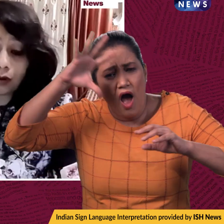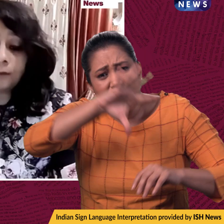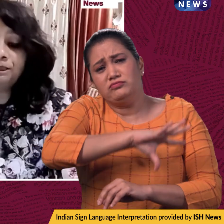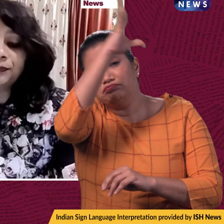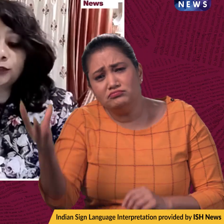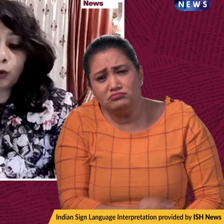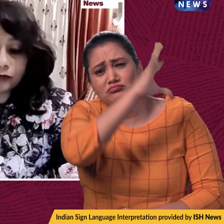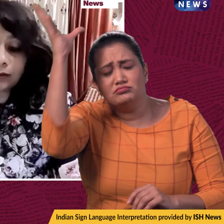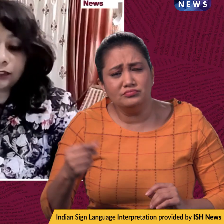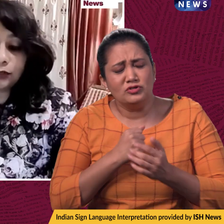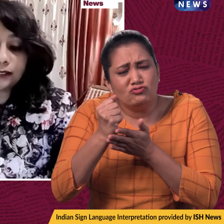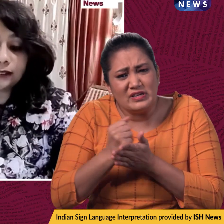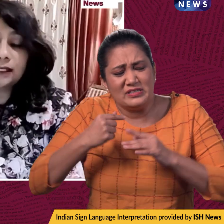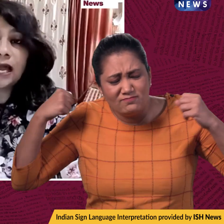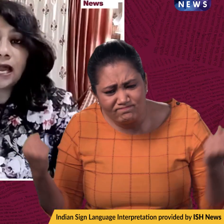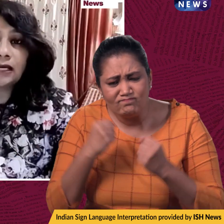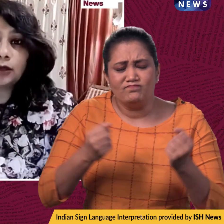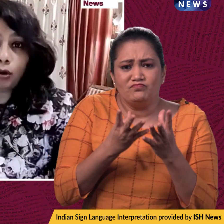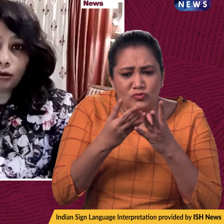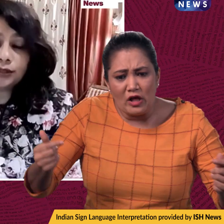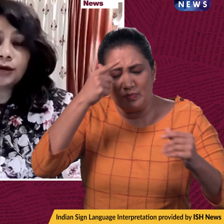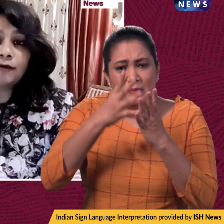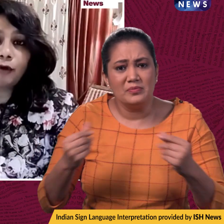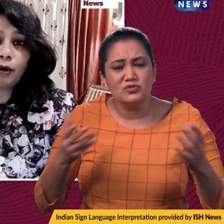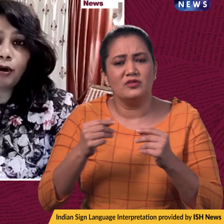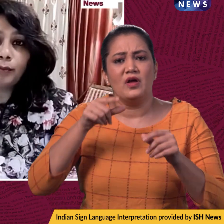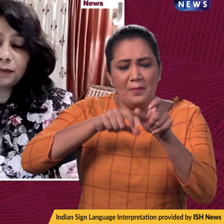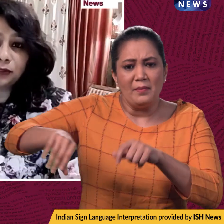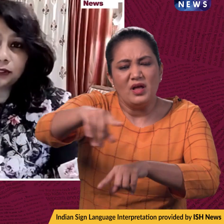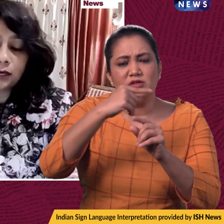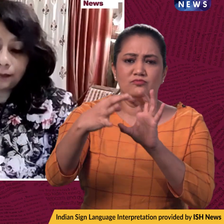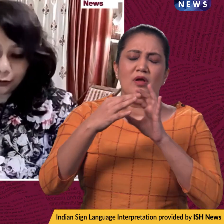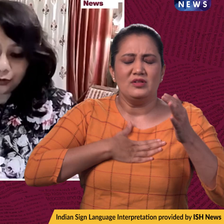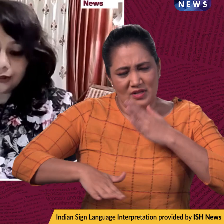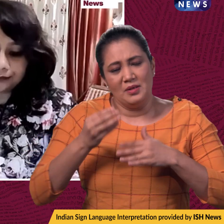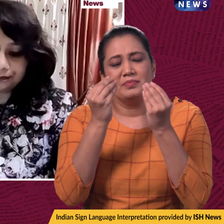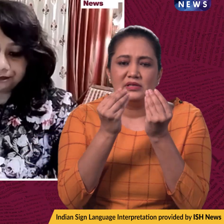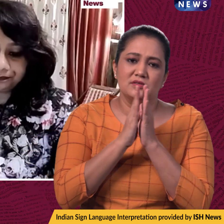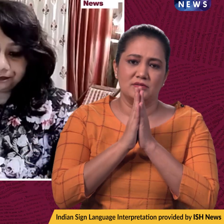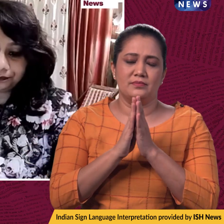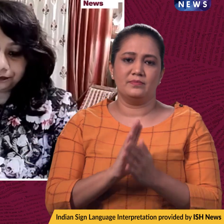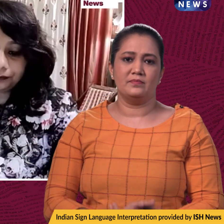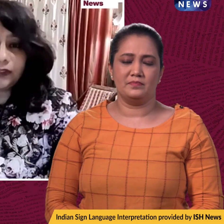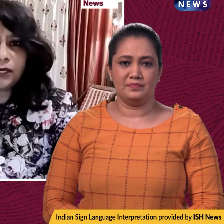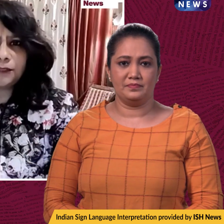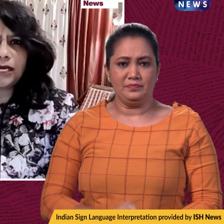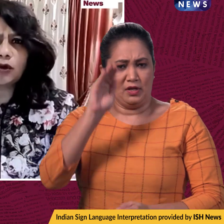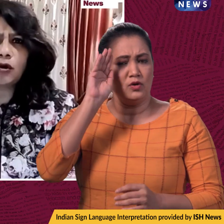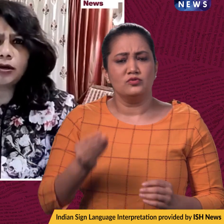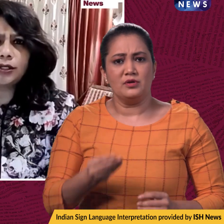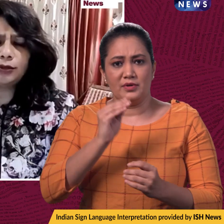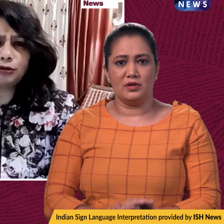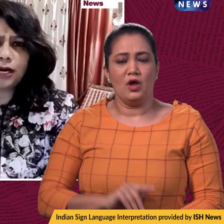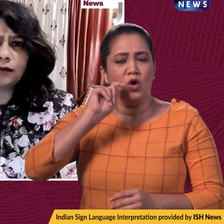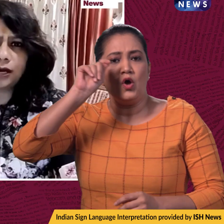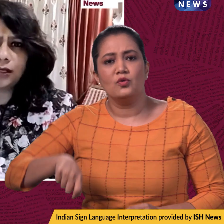the clock to overcome the crisis and called for people's patience. An update